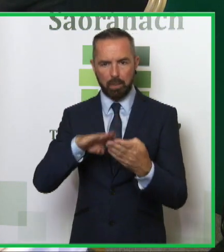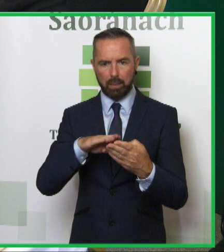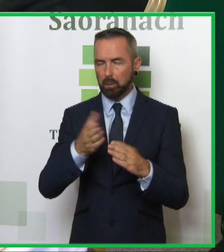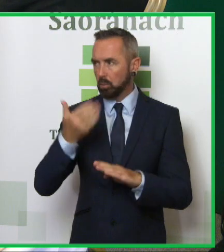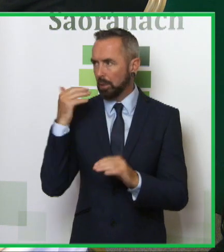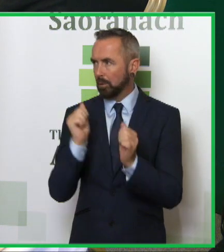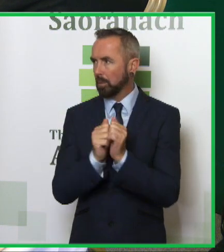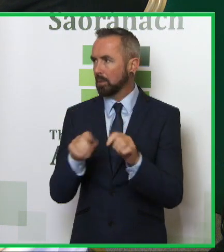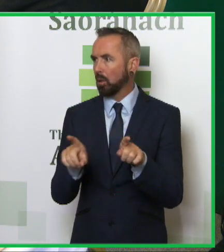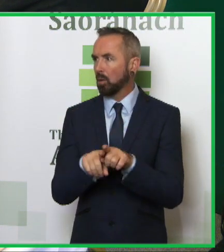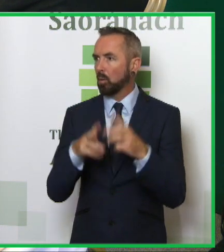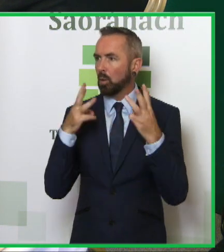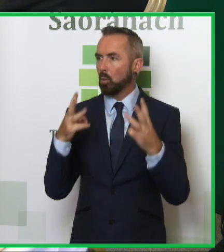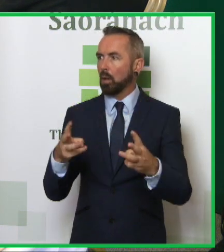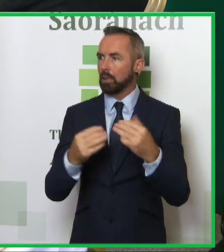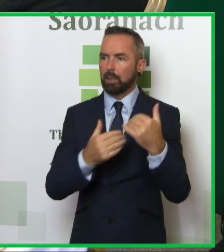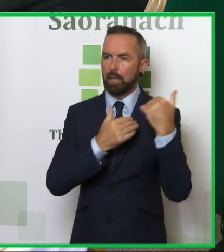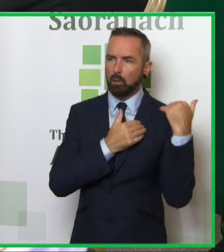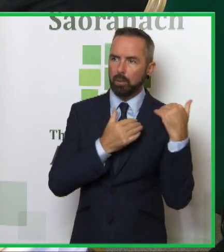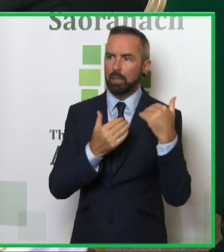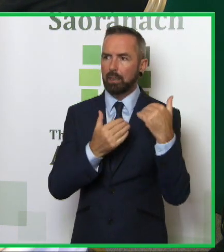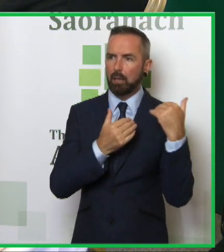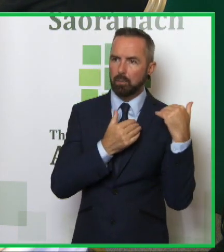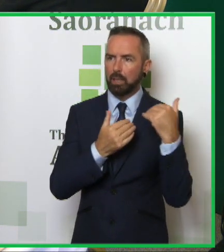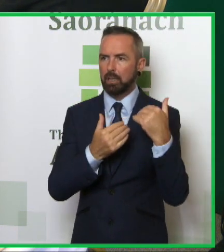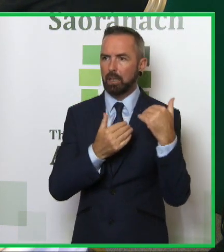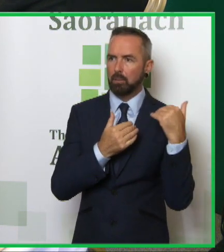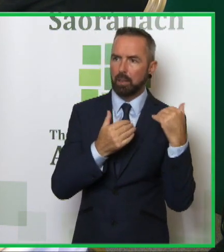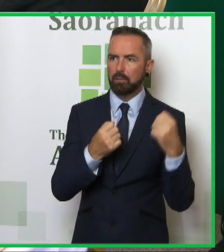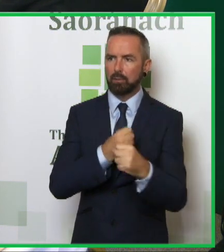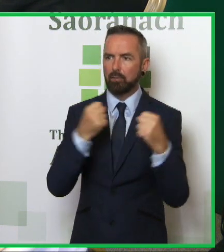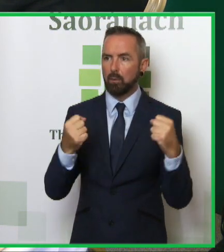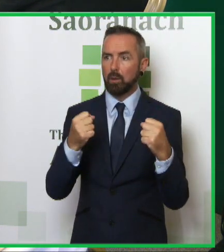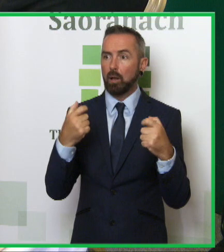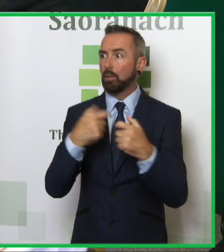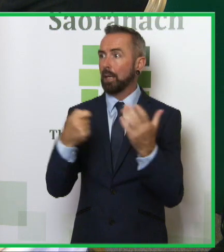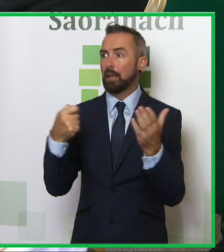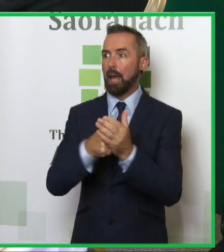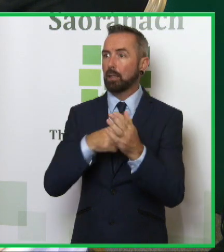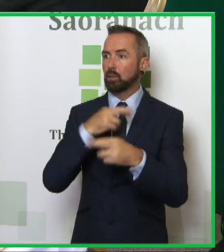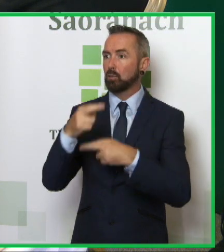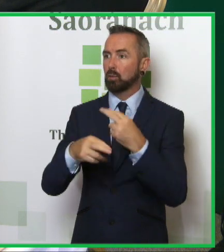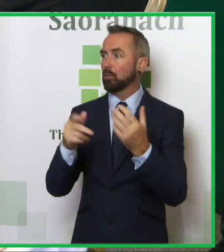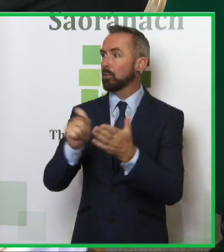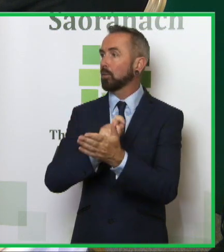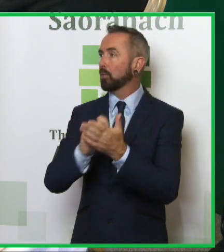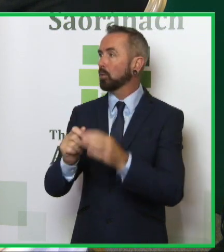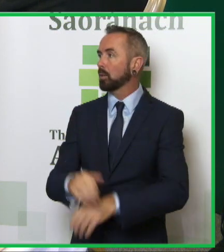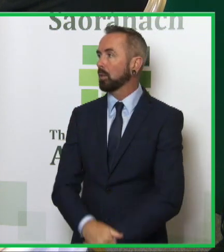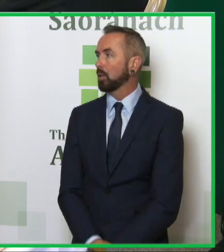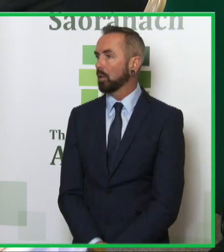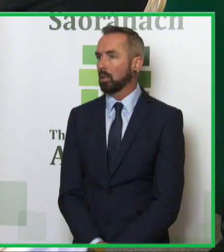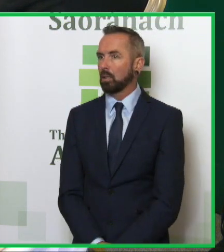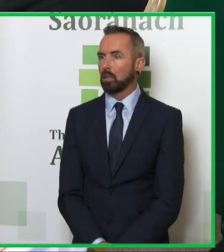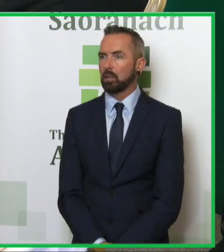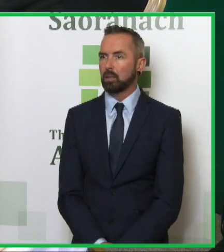as well. We want accountability firmed up. And, can we put it to the room for a vote? I don't think we can.